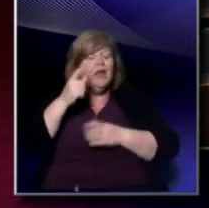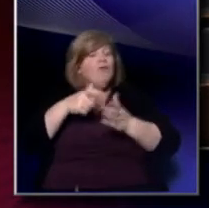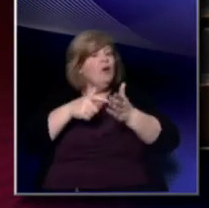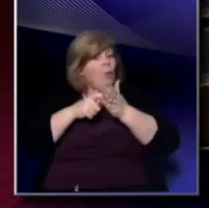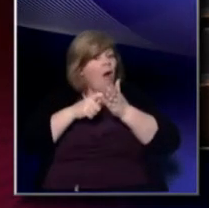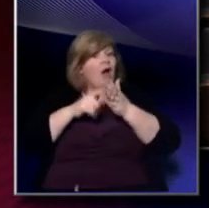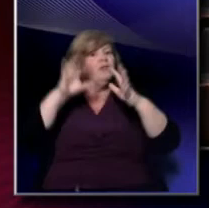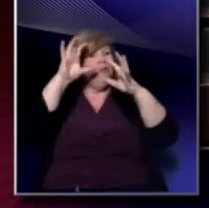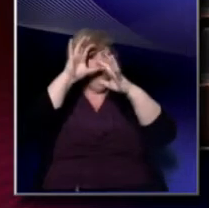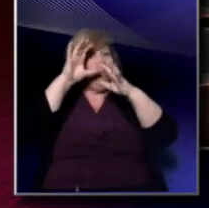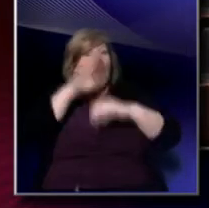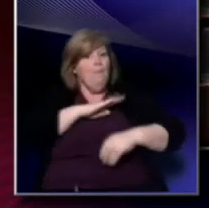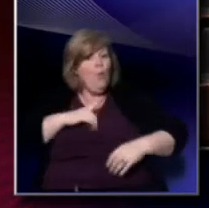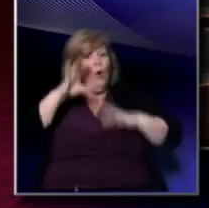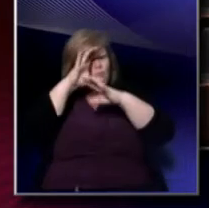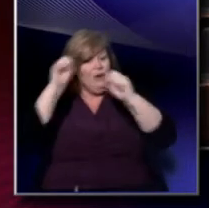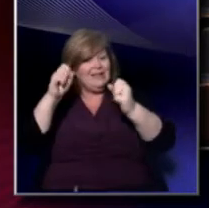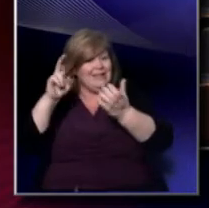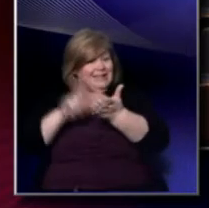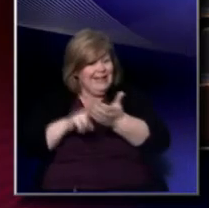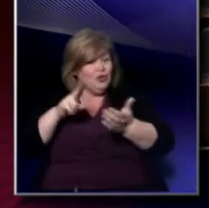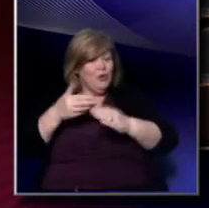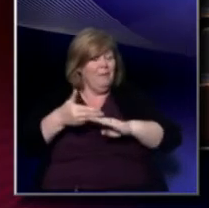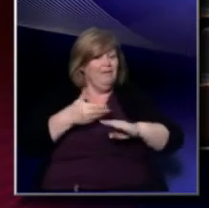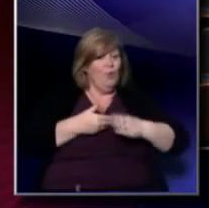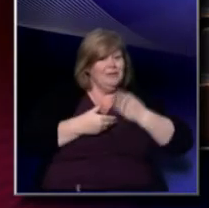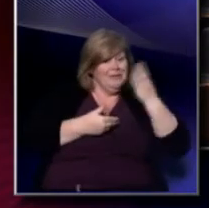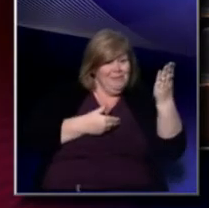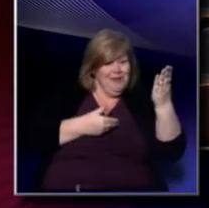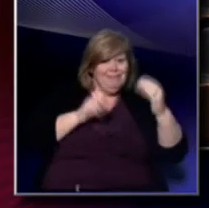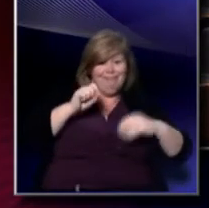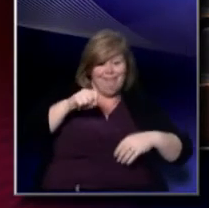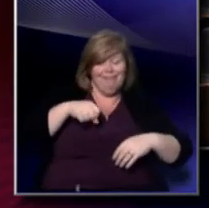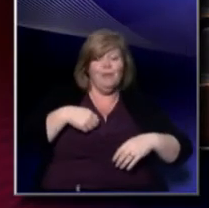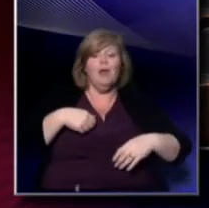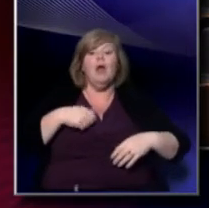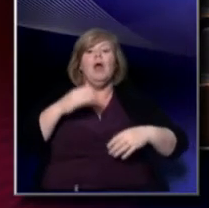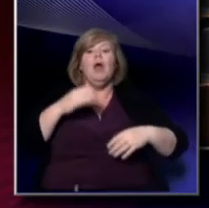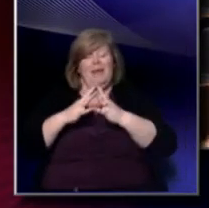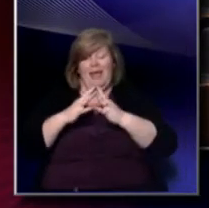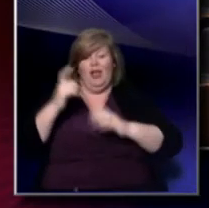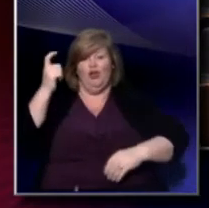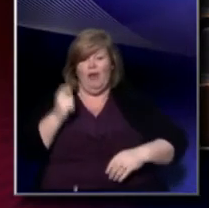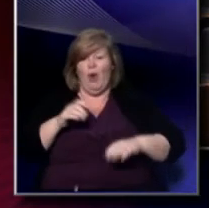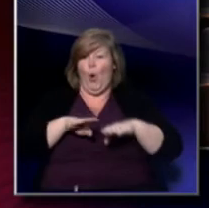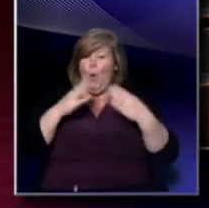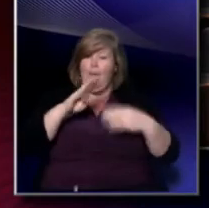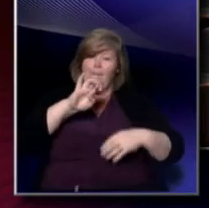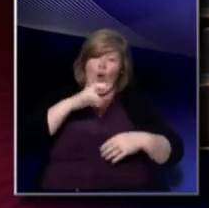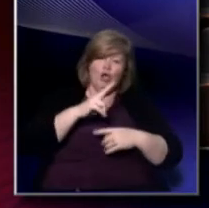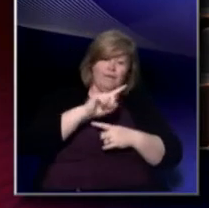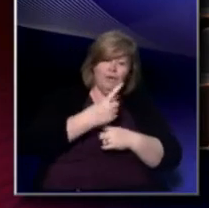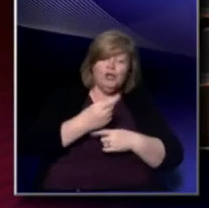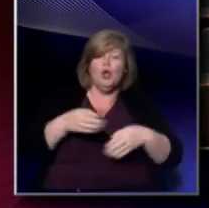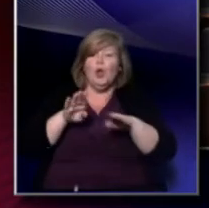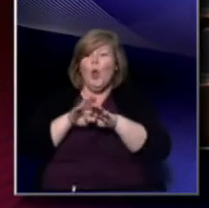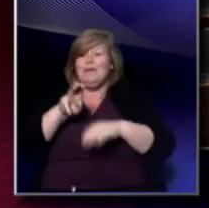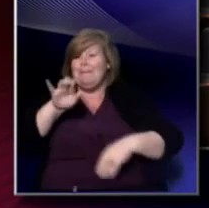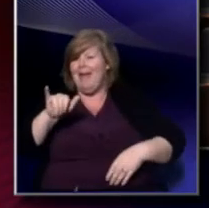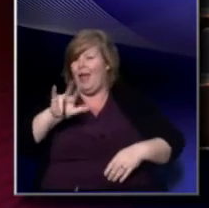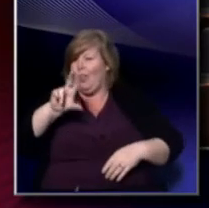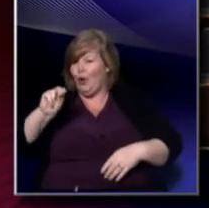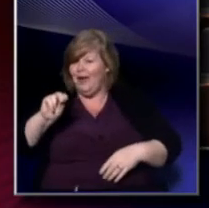signature before we submit it. The planning grant would then be awarded on May 30th, and again, that does need